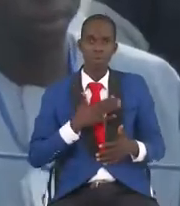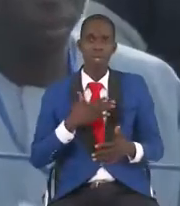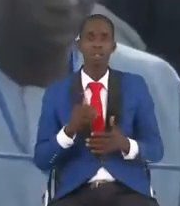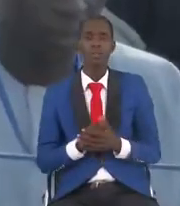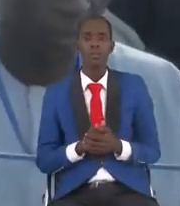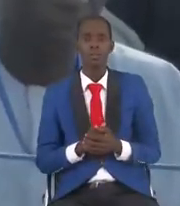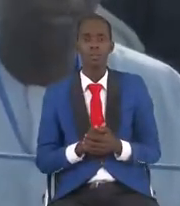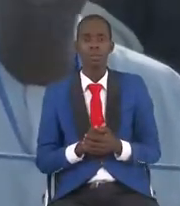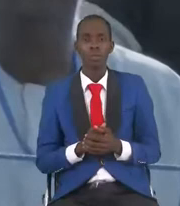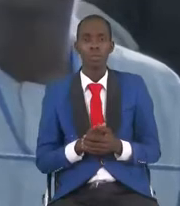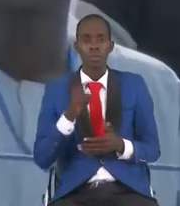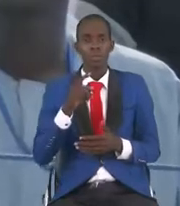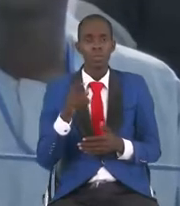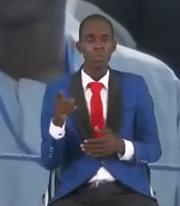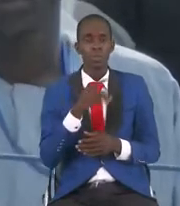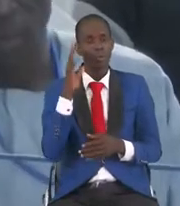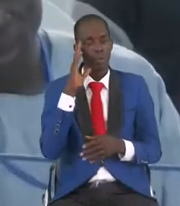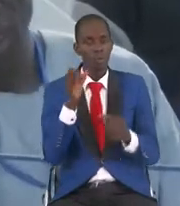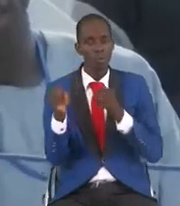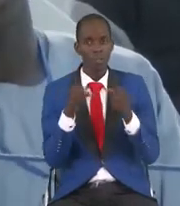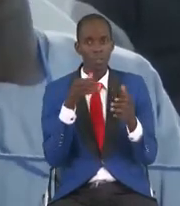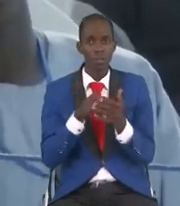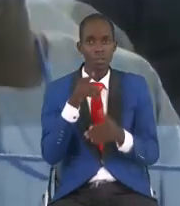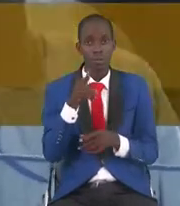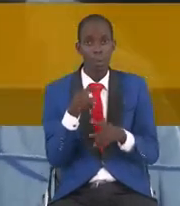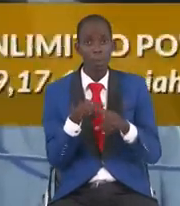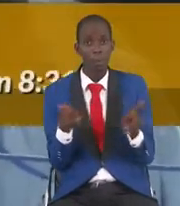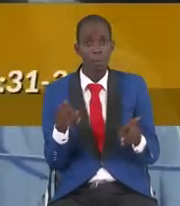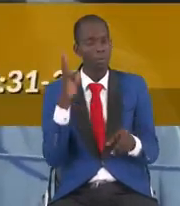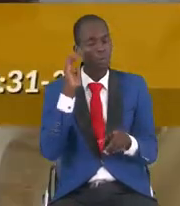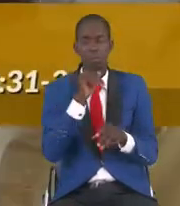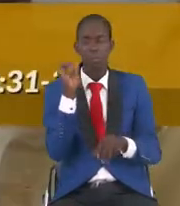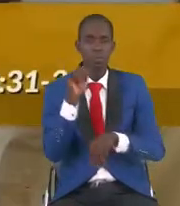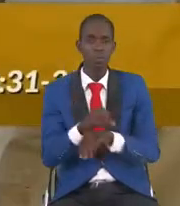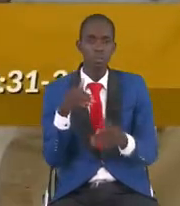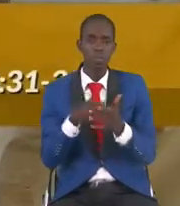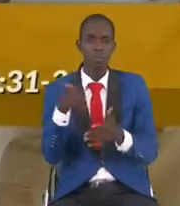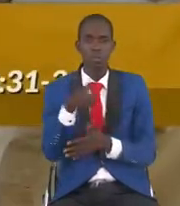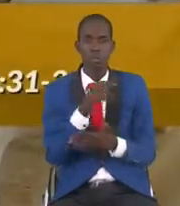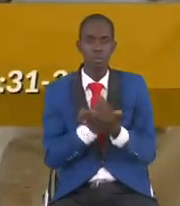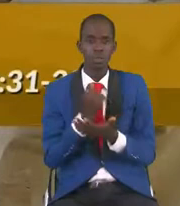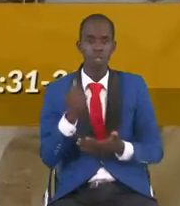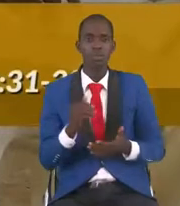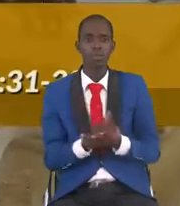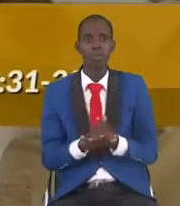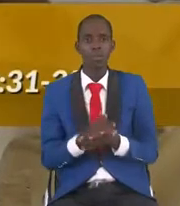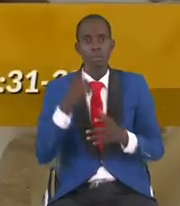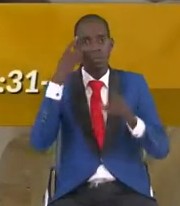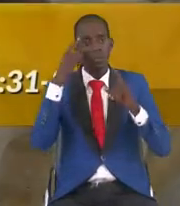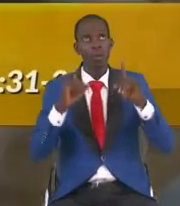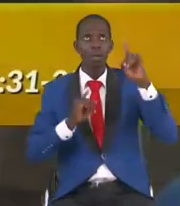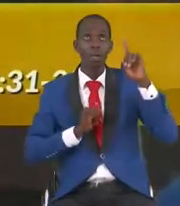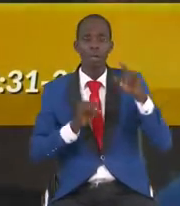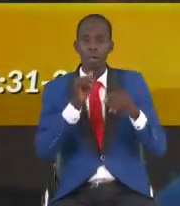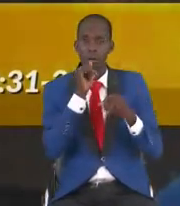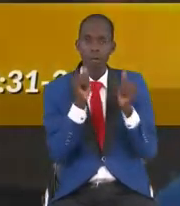shall fight against you, but they shall not prevail against you. For I am with